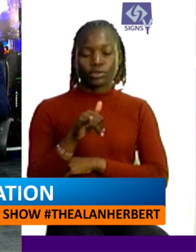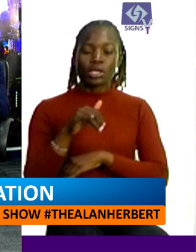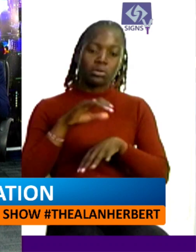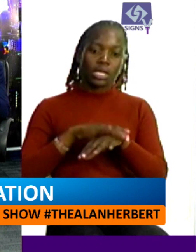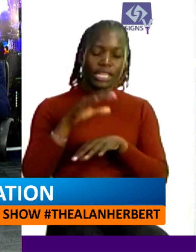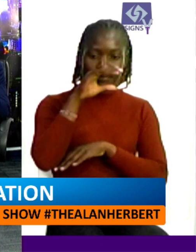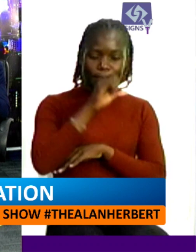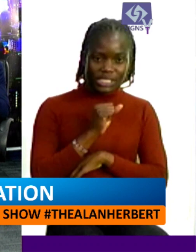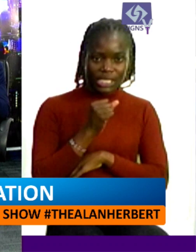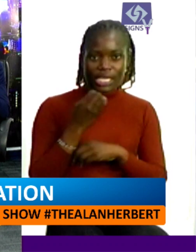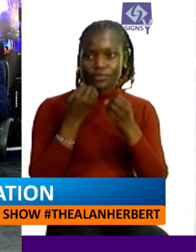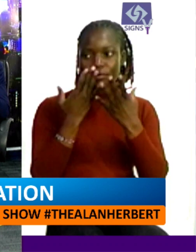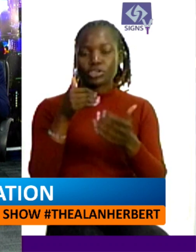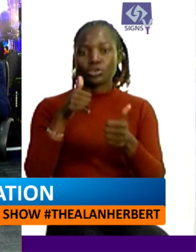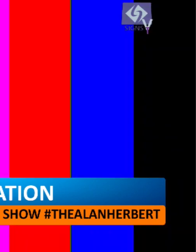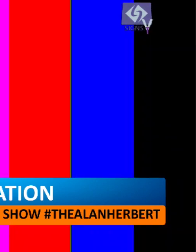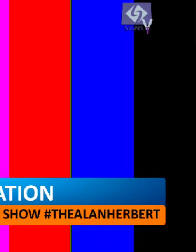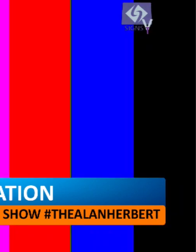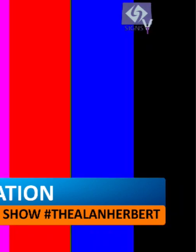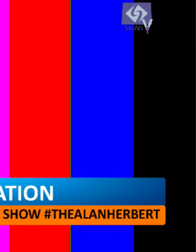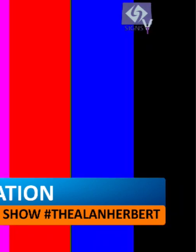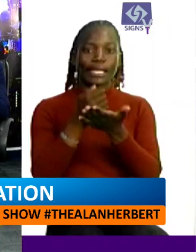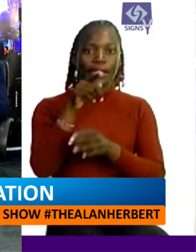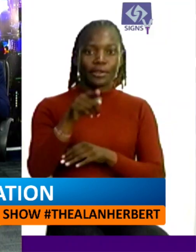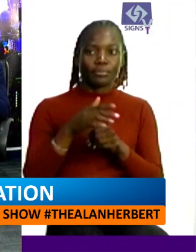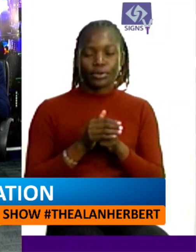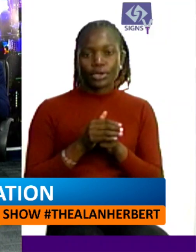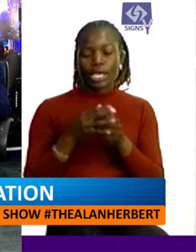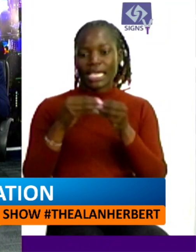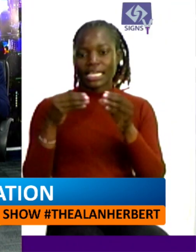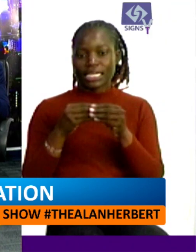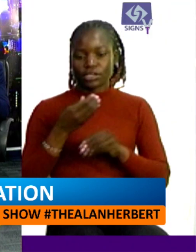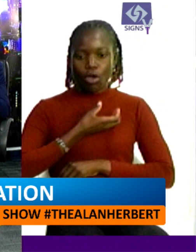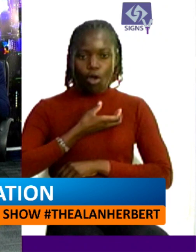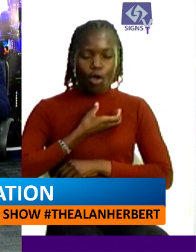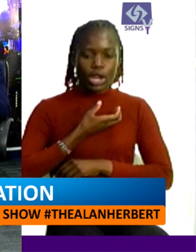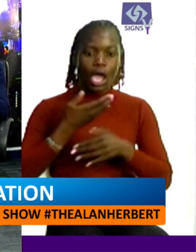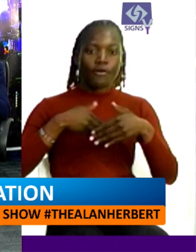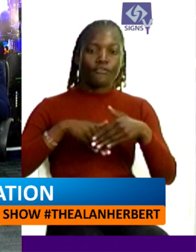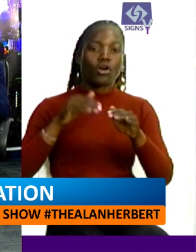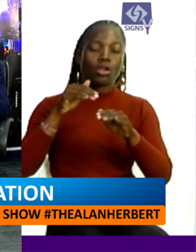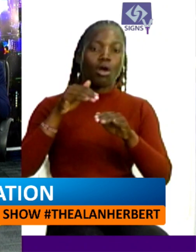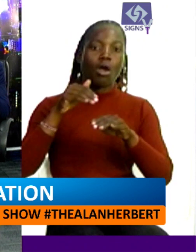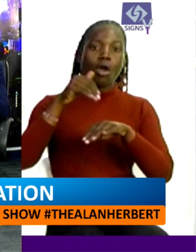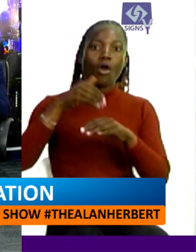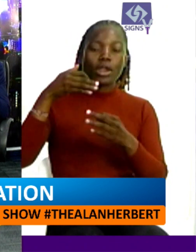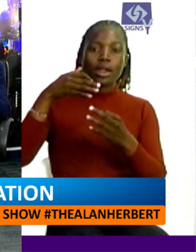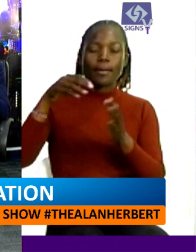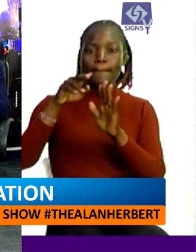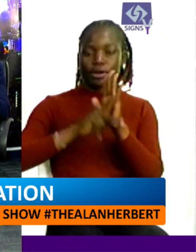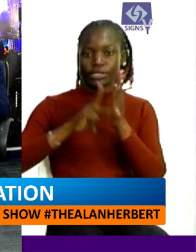information or the missing link that you are formulate your own follow-on project.